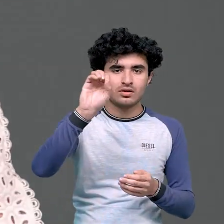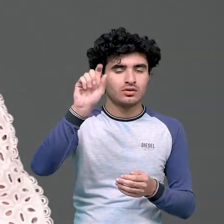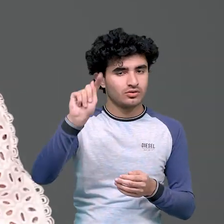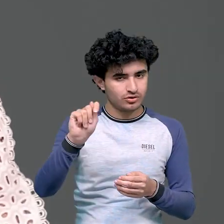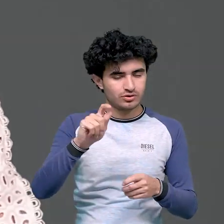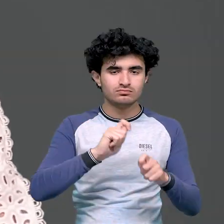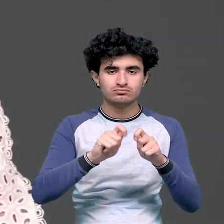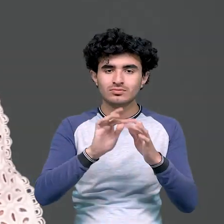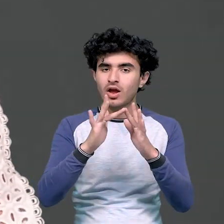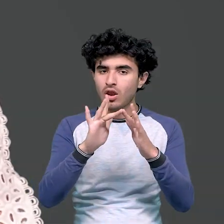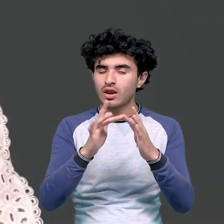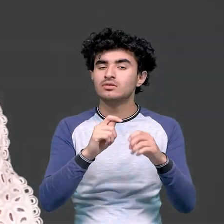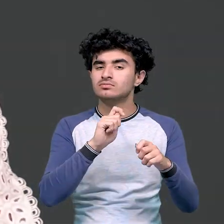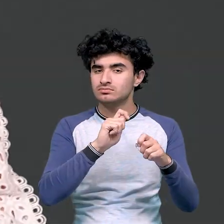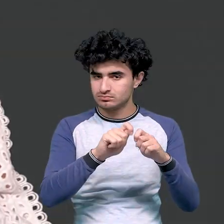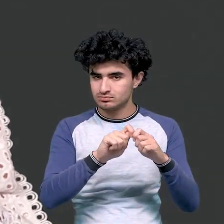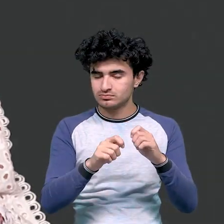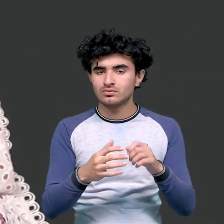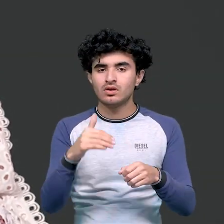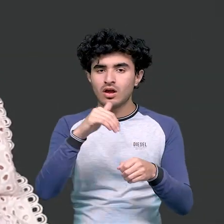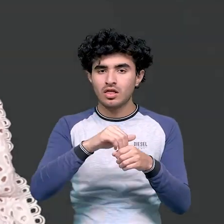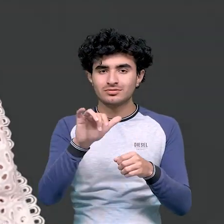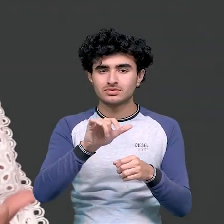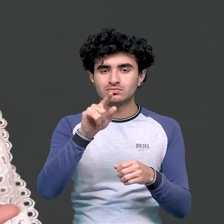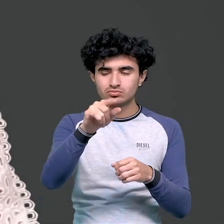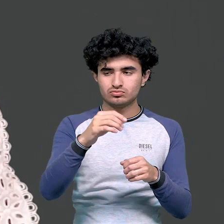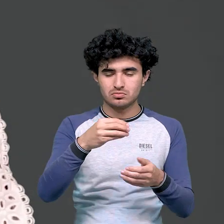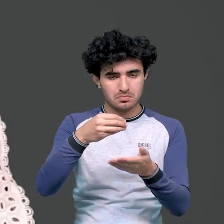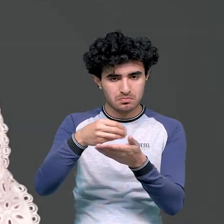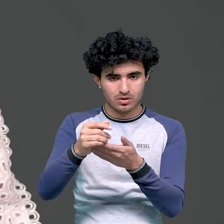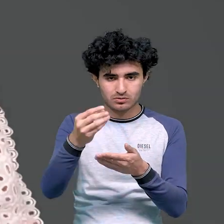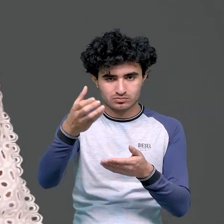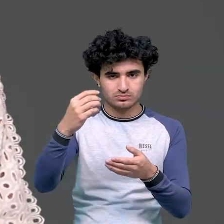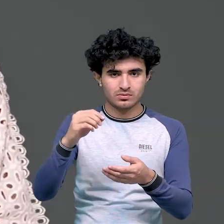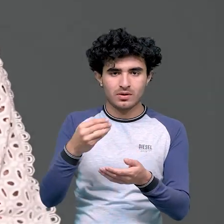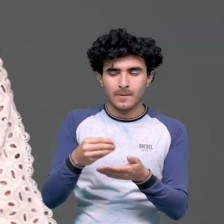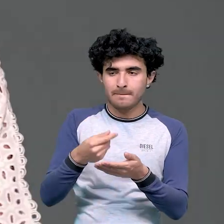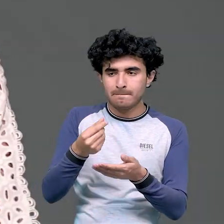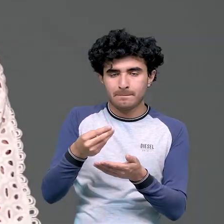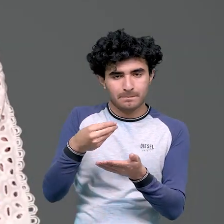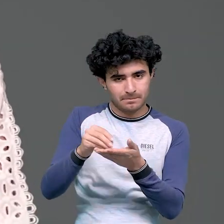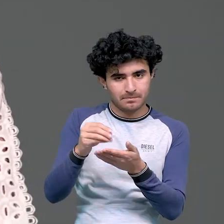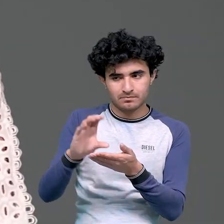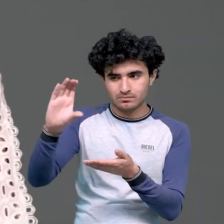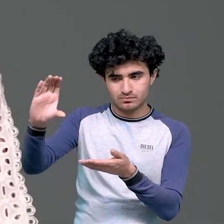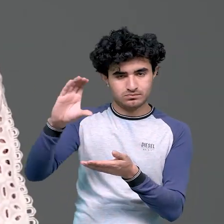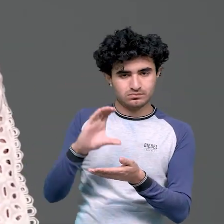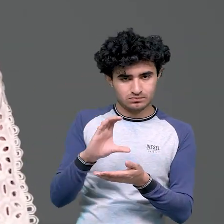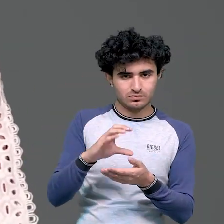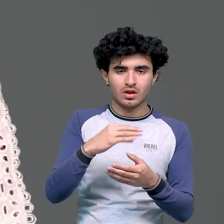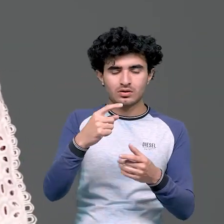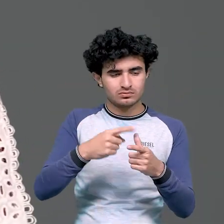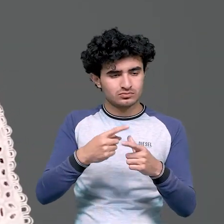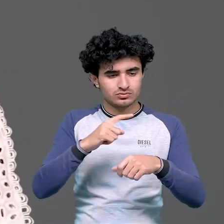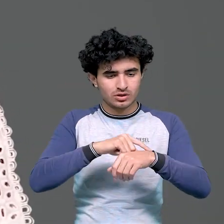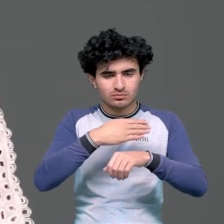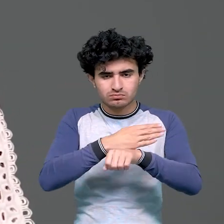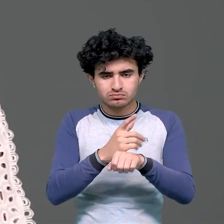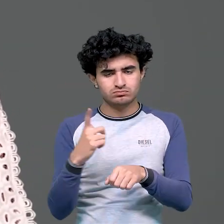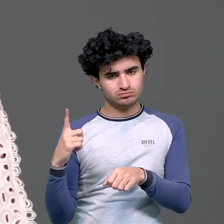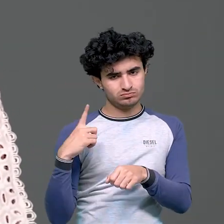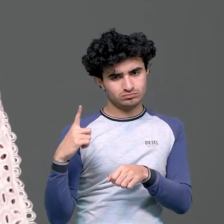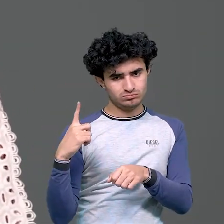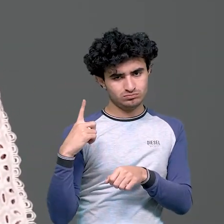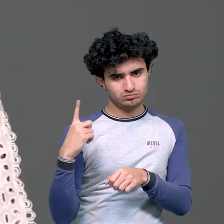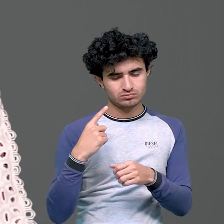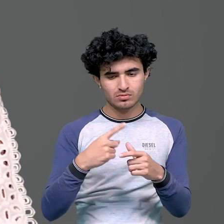exchange, and you can, these are like pretty much like stocks, or you can just trade in and out